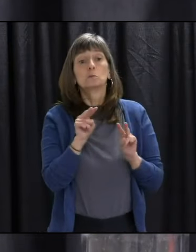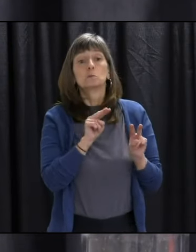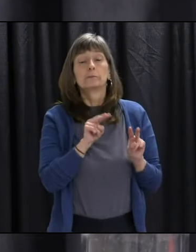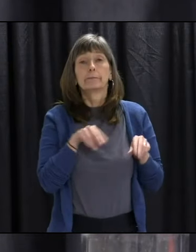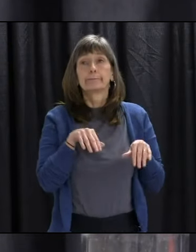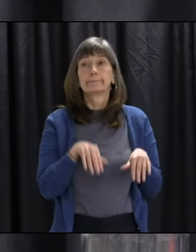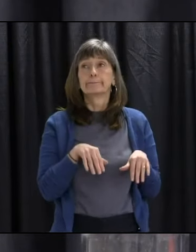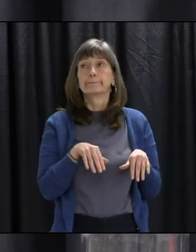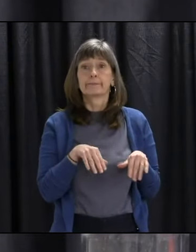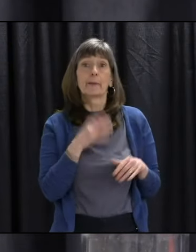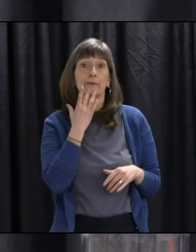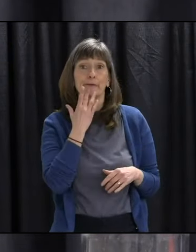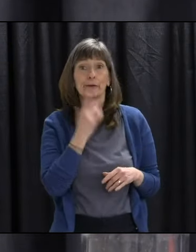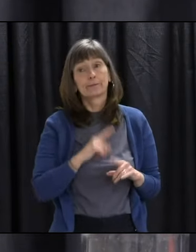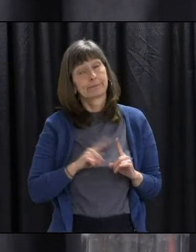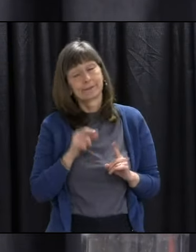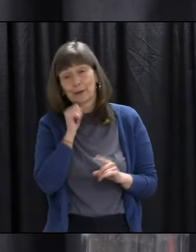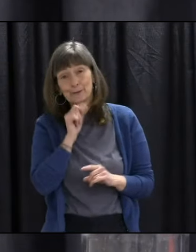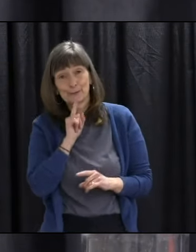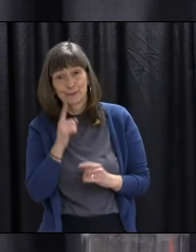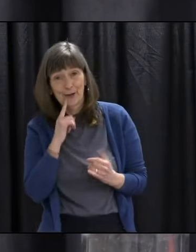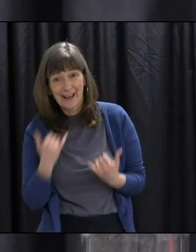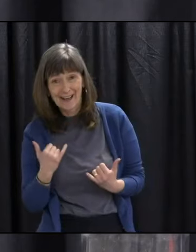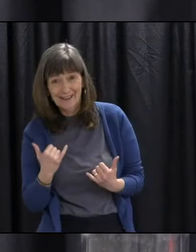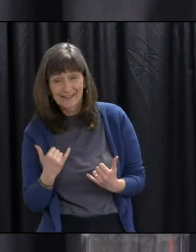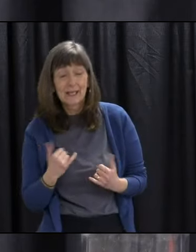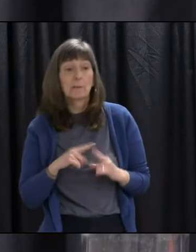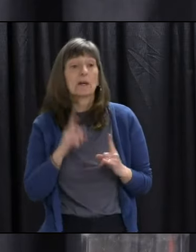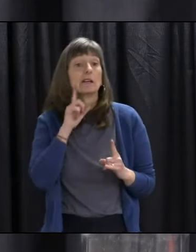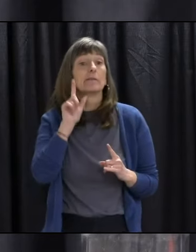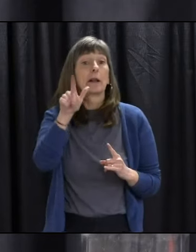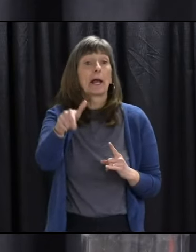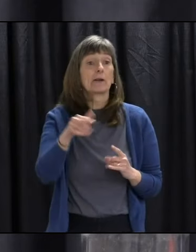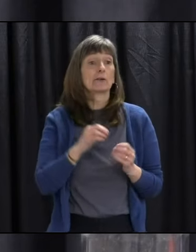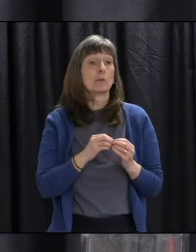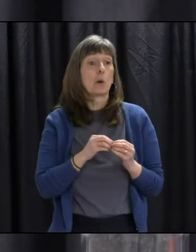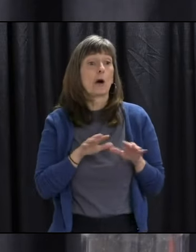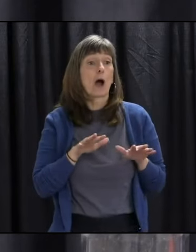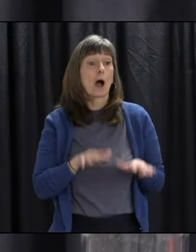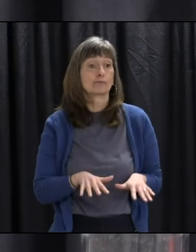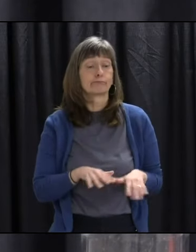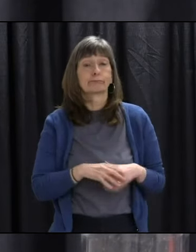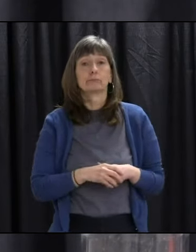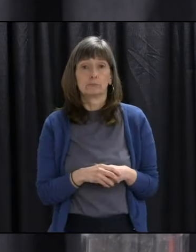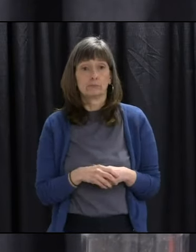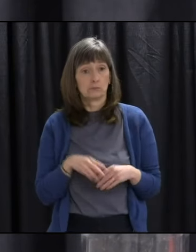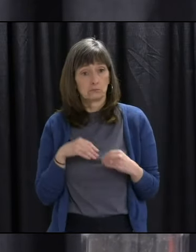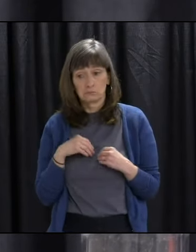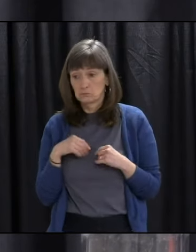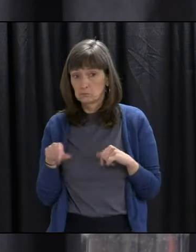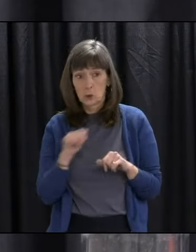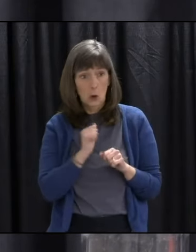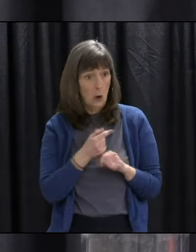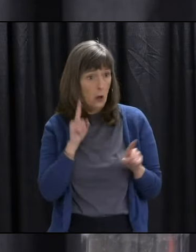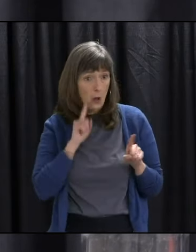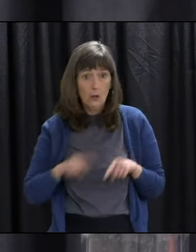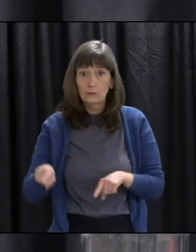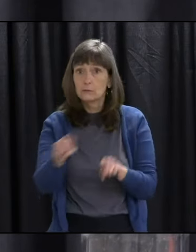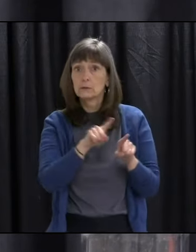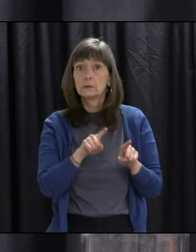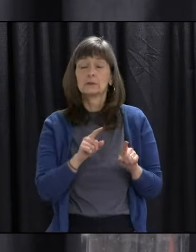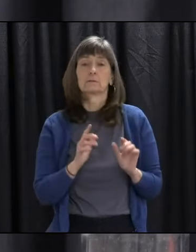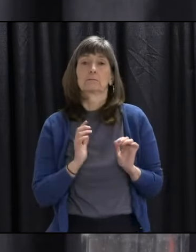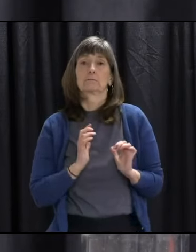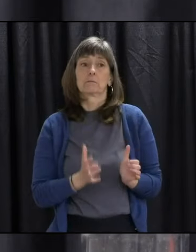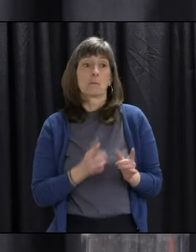inactive. But that's not the case, and if the situation changes, certainly from my understanding of both law